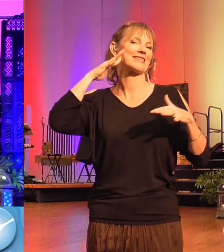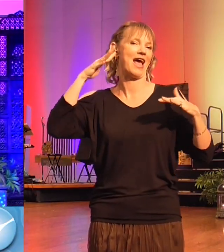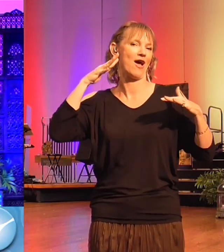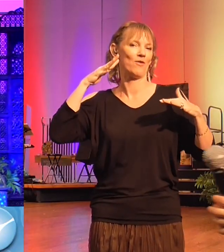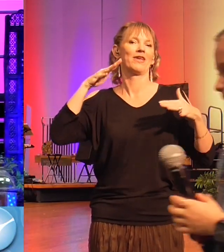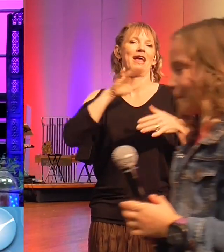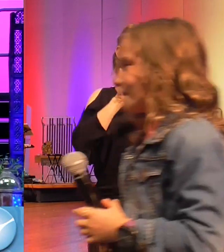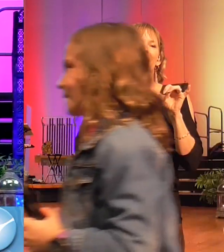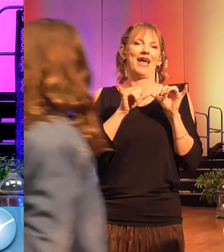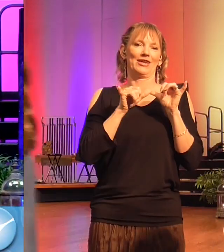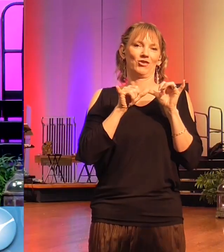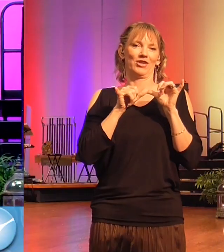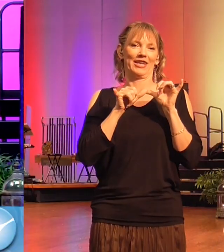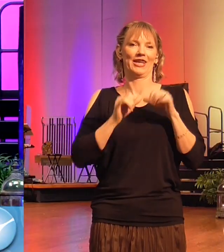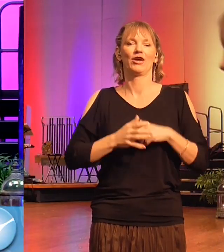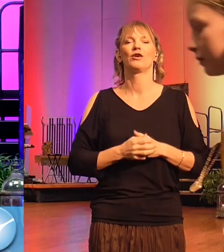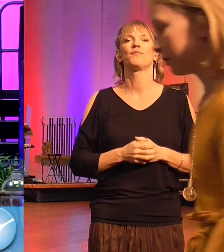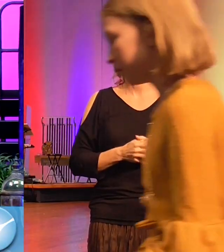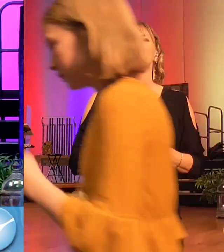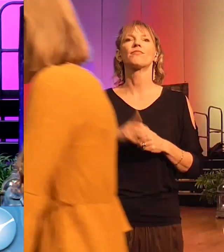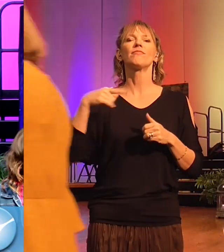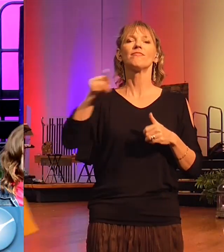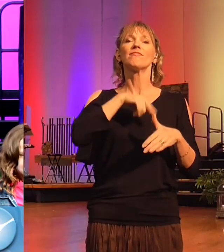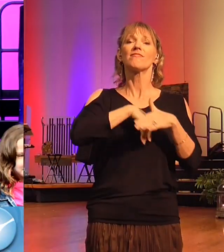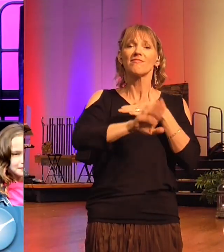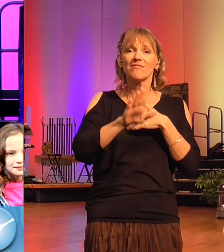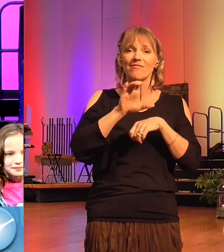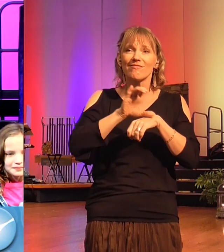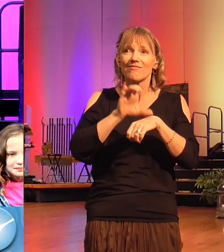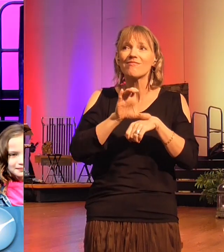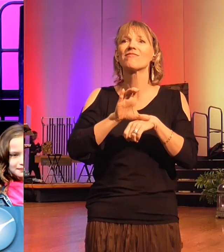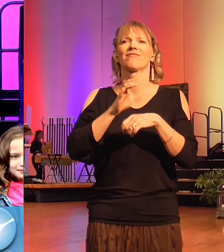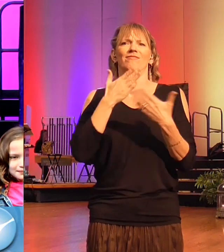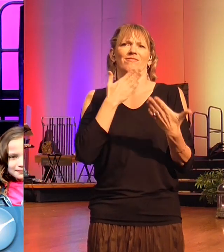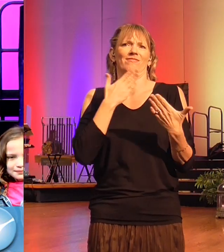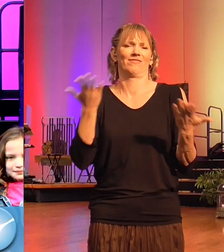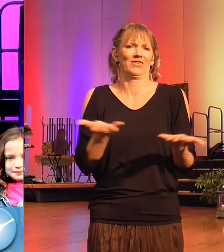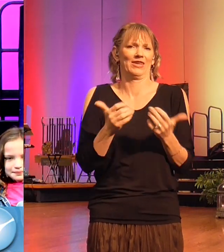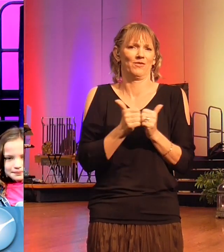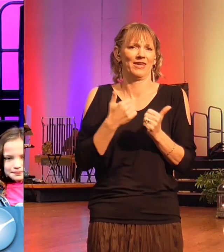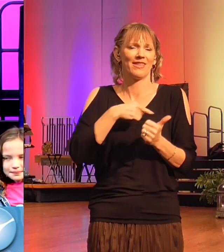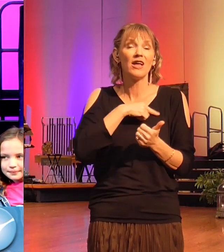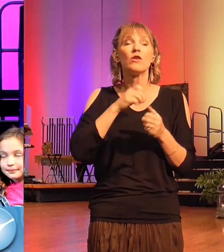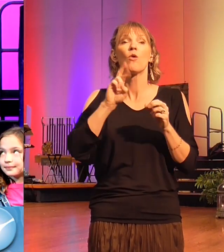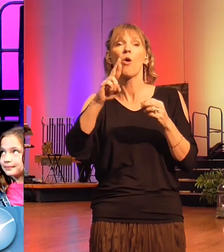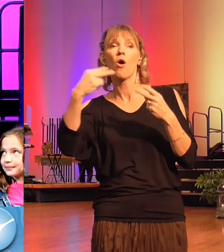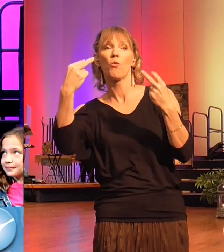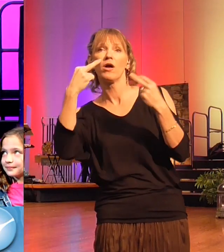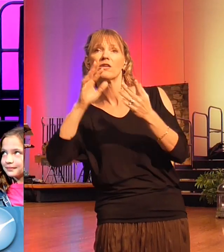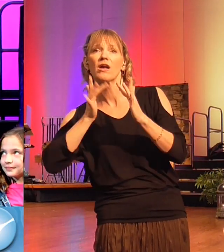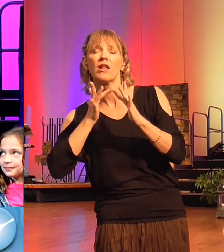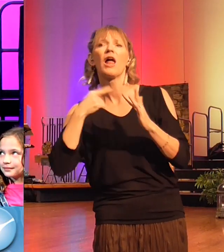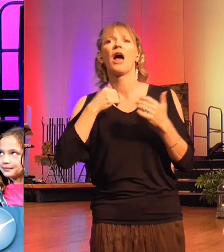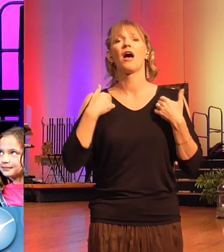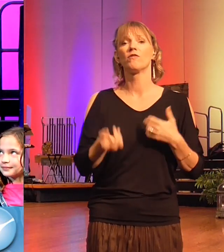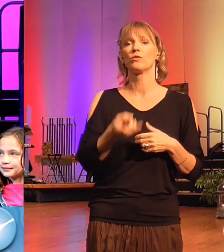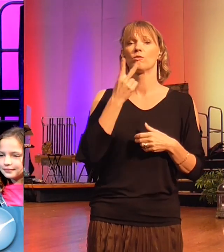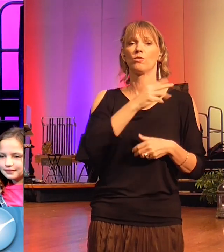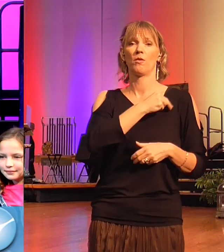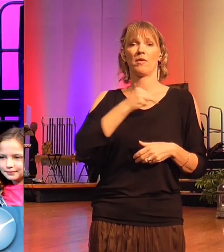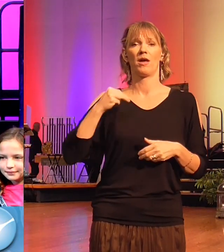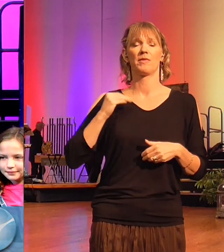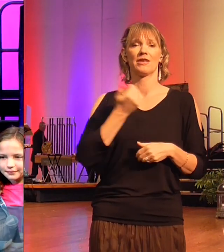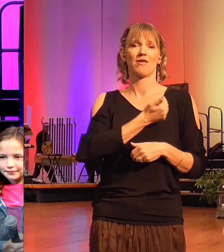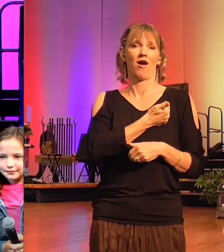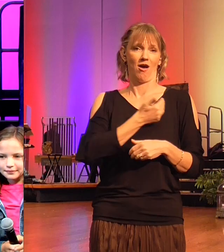Welcome to Mile High Church. We're so glad that you're with us here in our Teal Sanctuary or watching online. We have two members of our dynamic youth